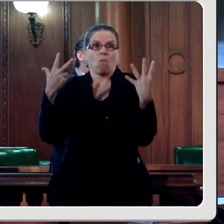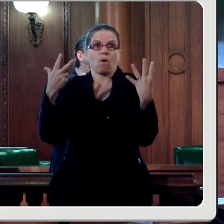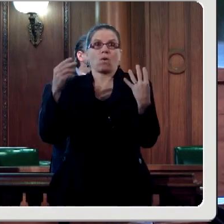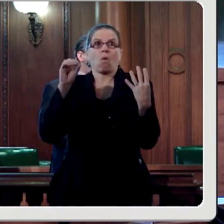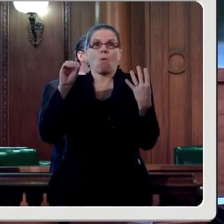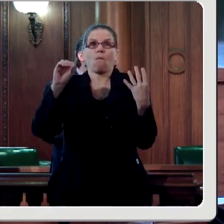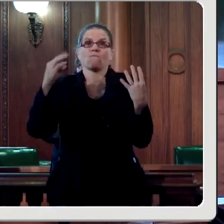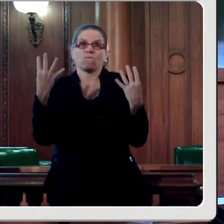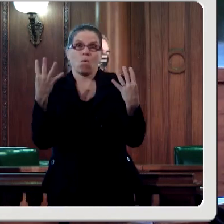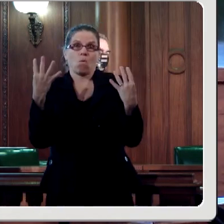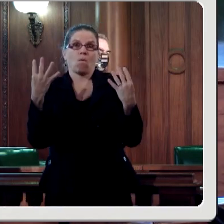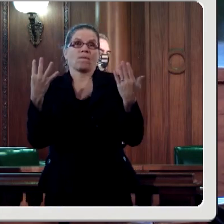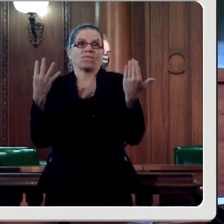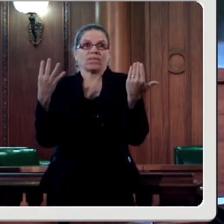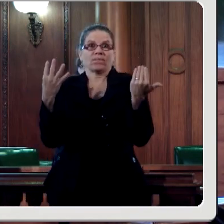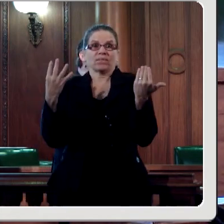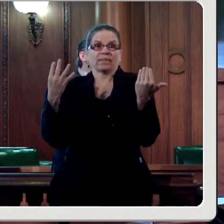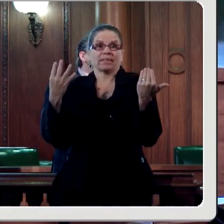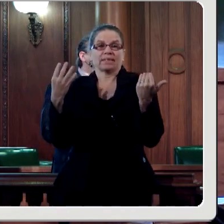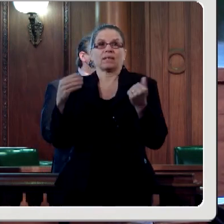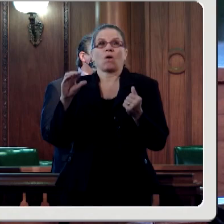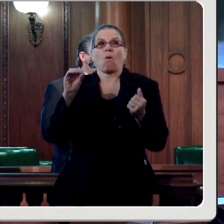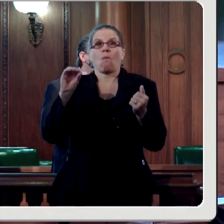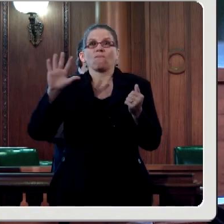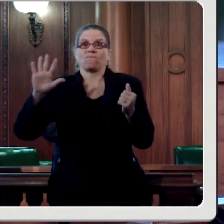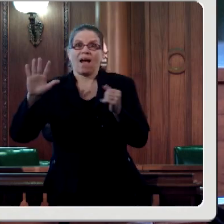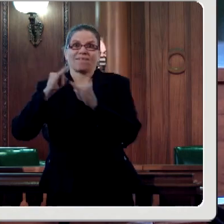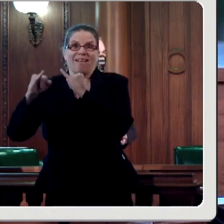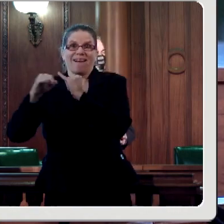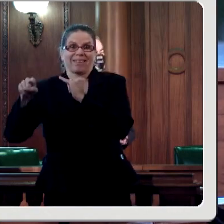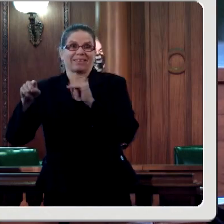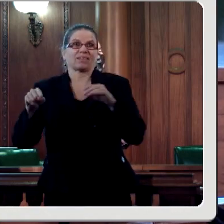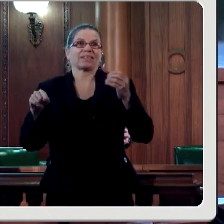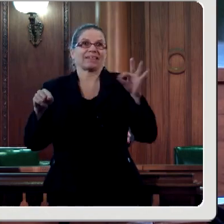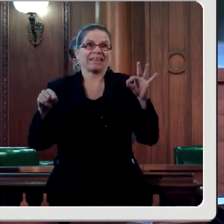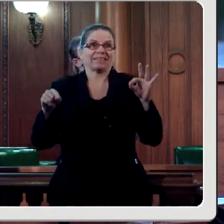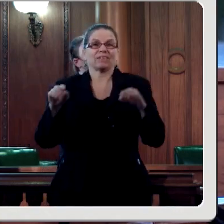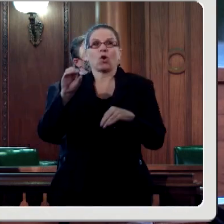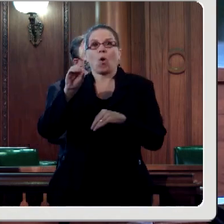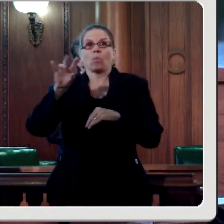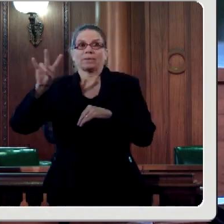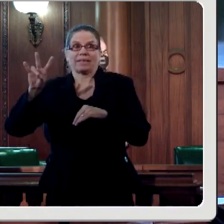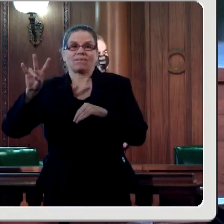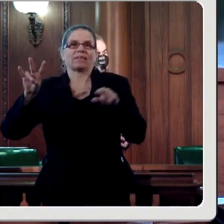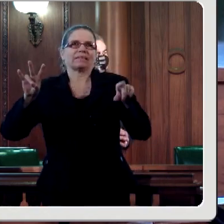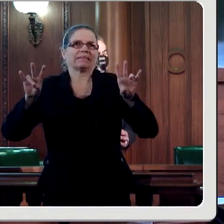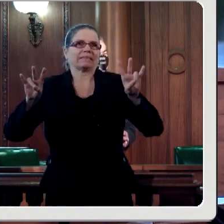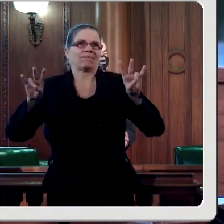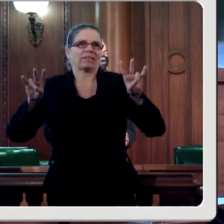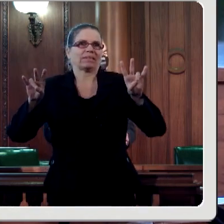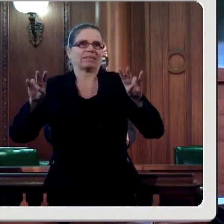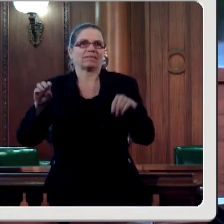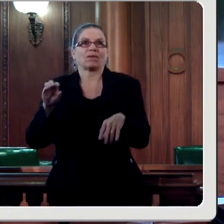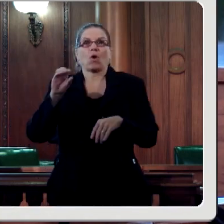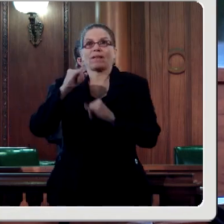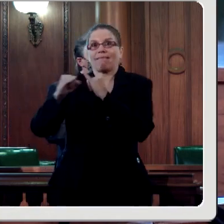15. 01105, 19. 01107, 7.